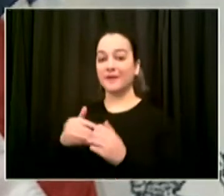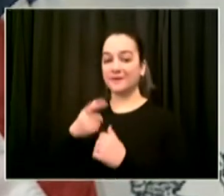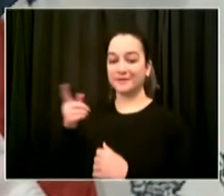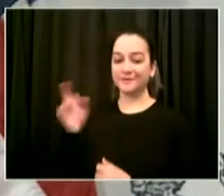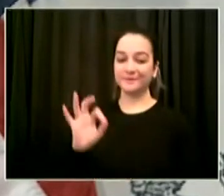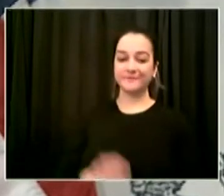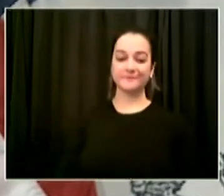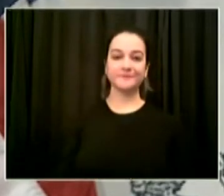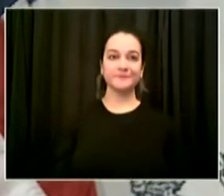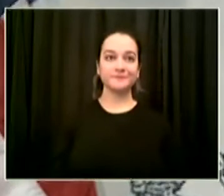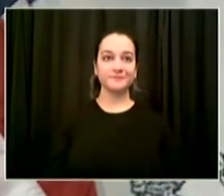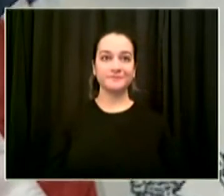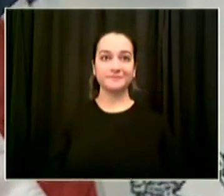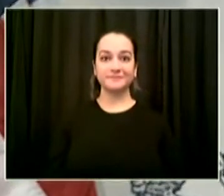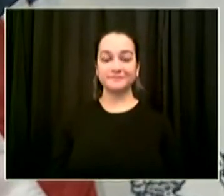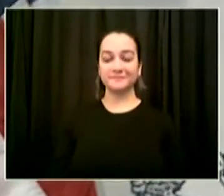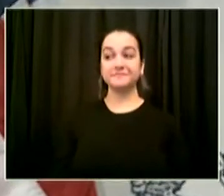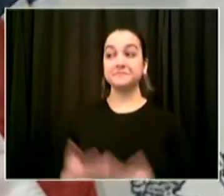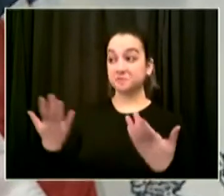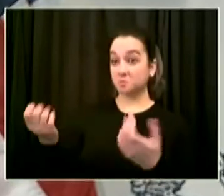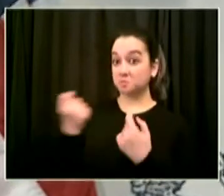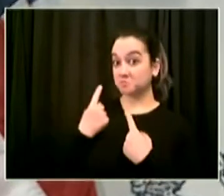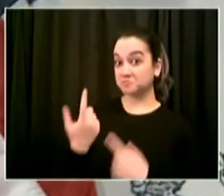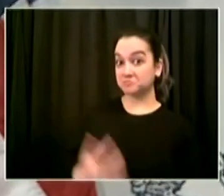Mayor, I have a question, which is,